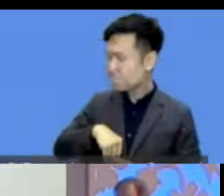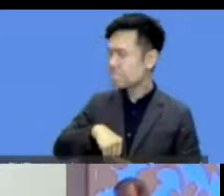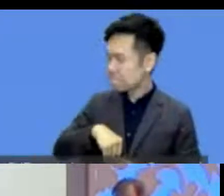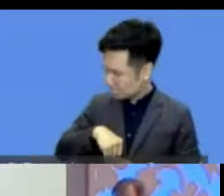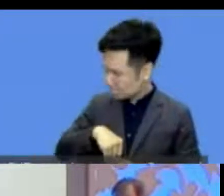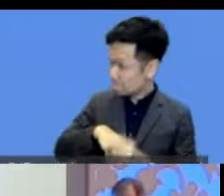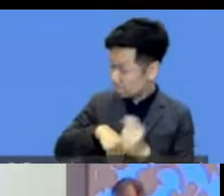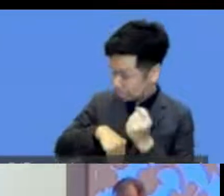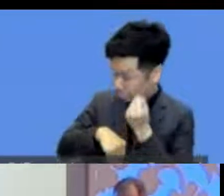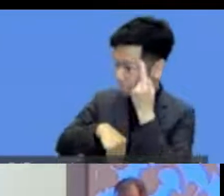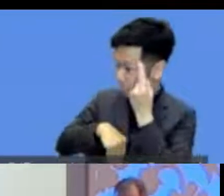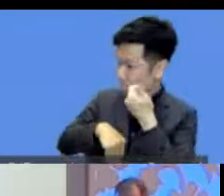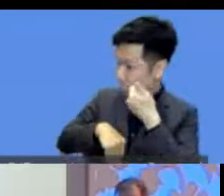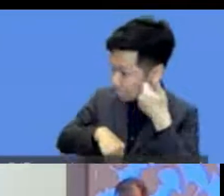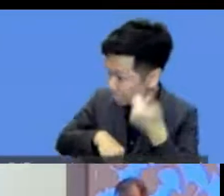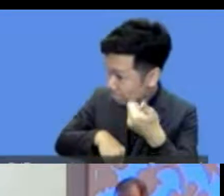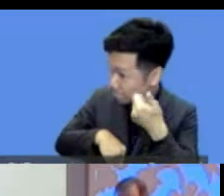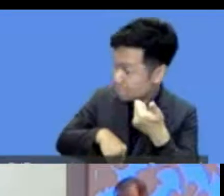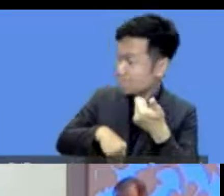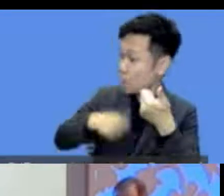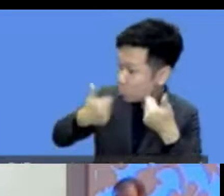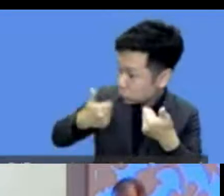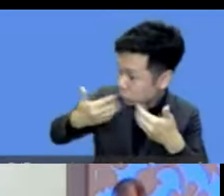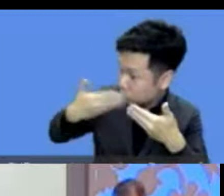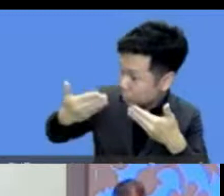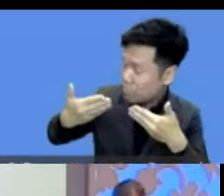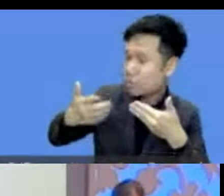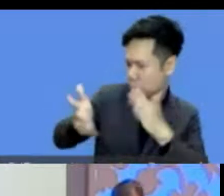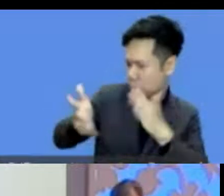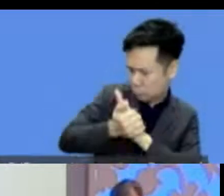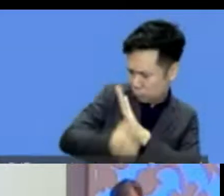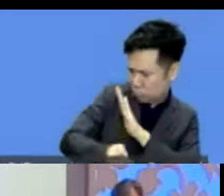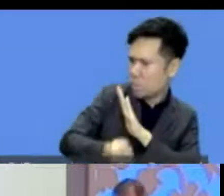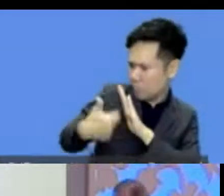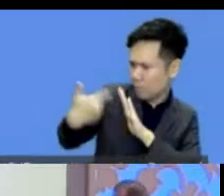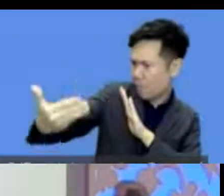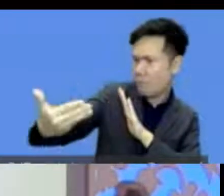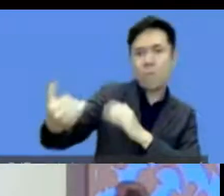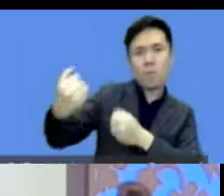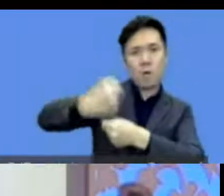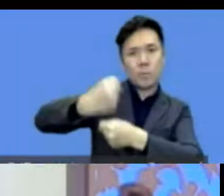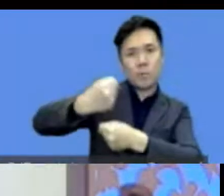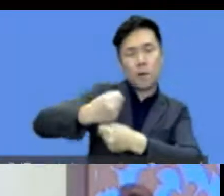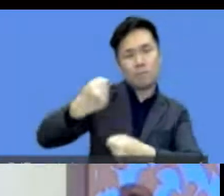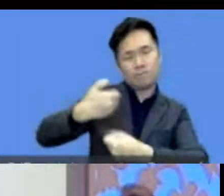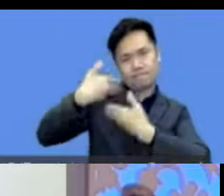so that they can have the skill sets necessary for the future.